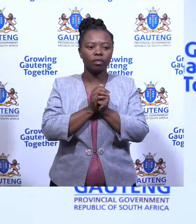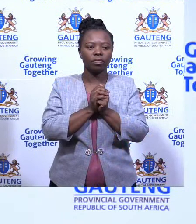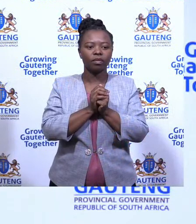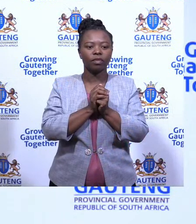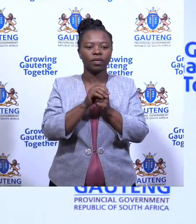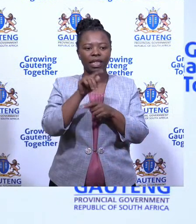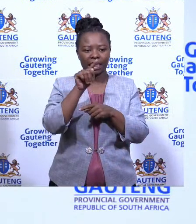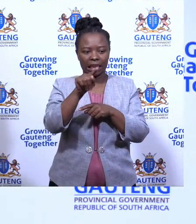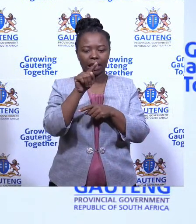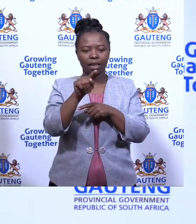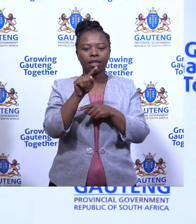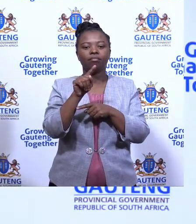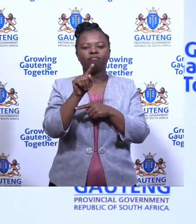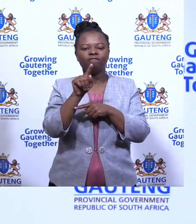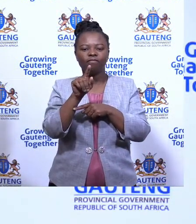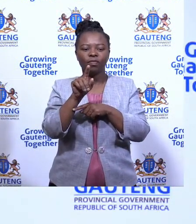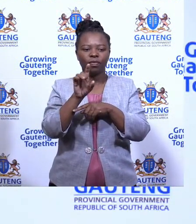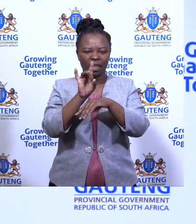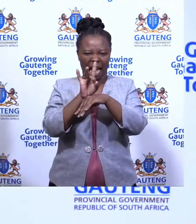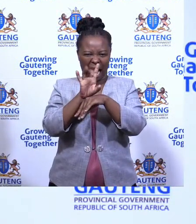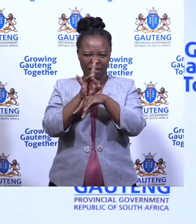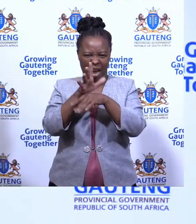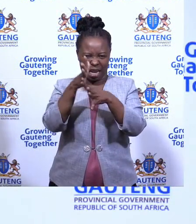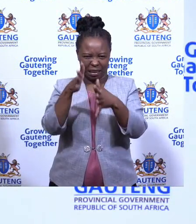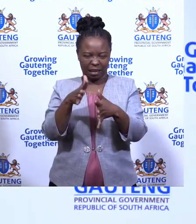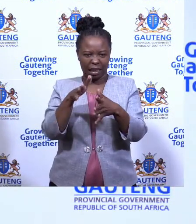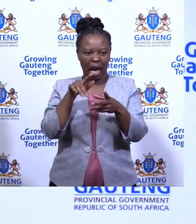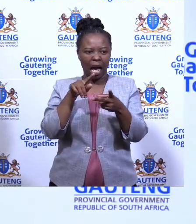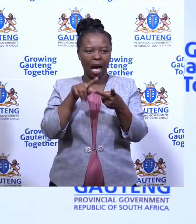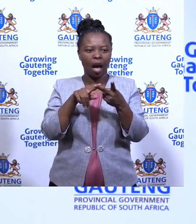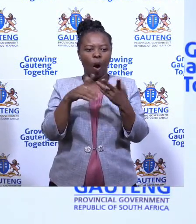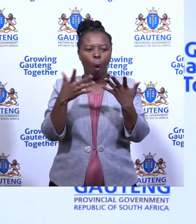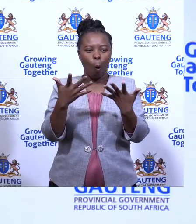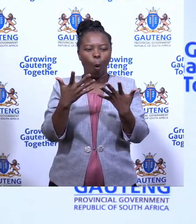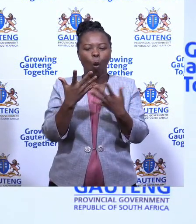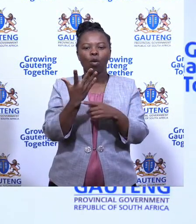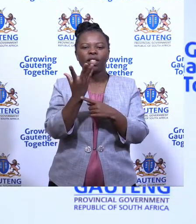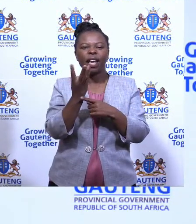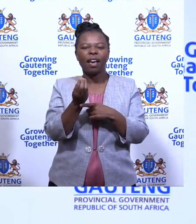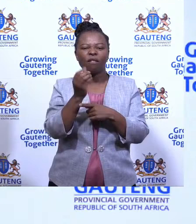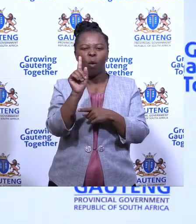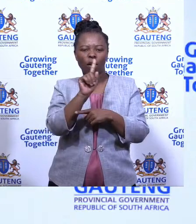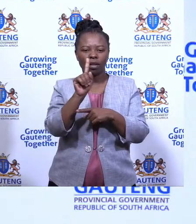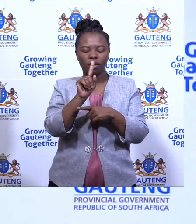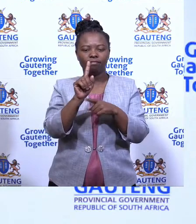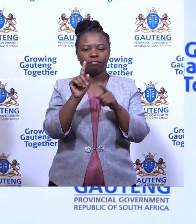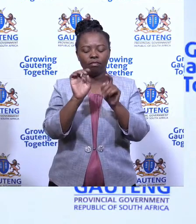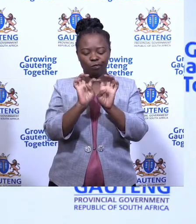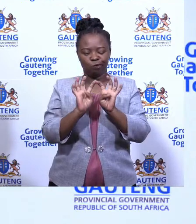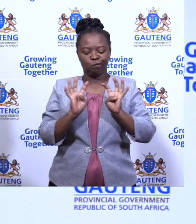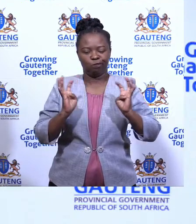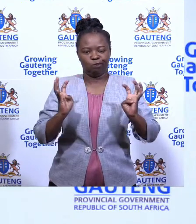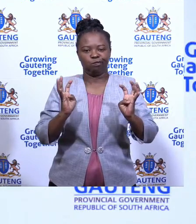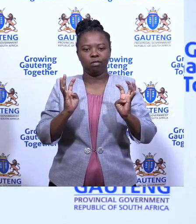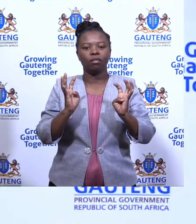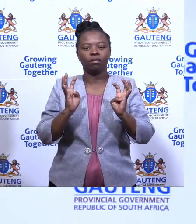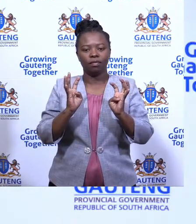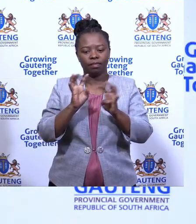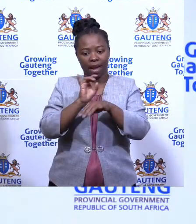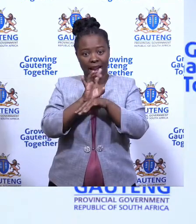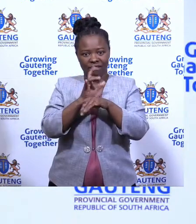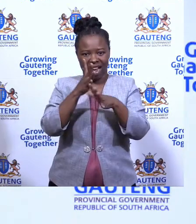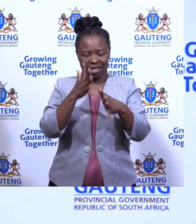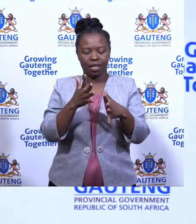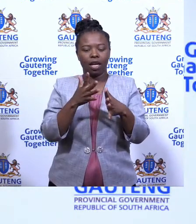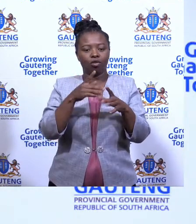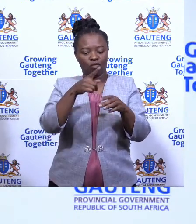one of the advisors, or she heads the advisory panel. So it's a